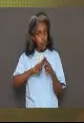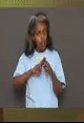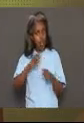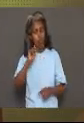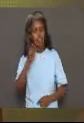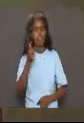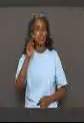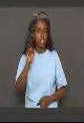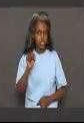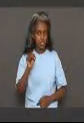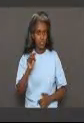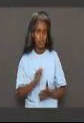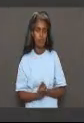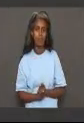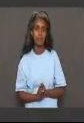the tangent.